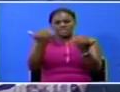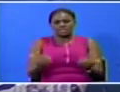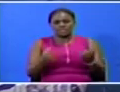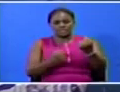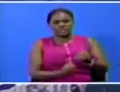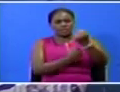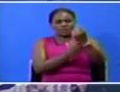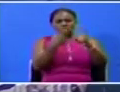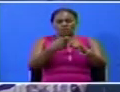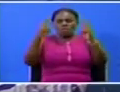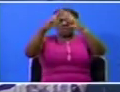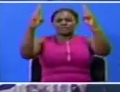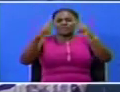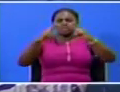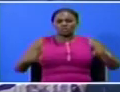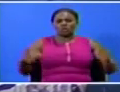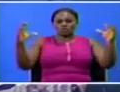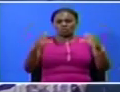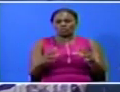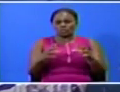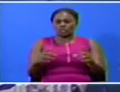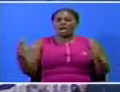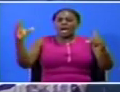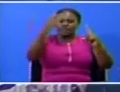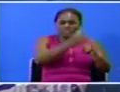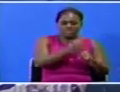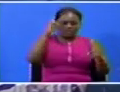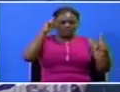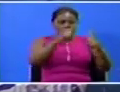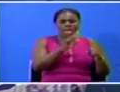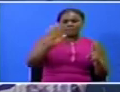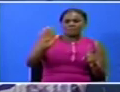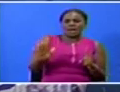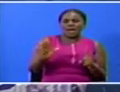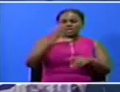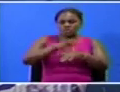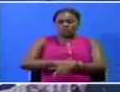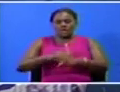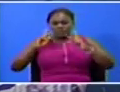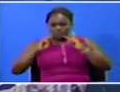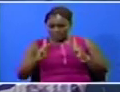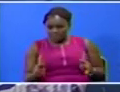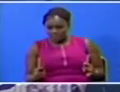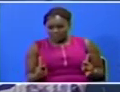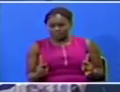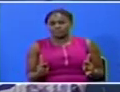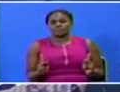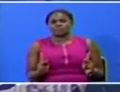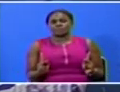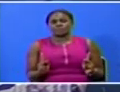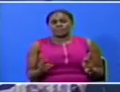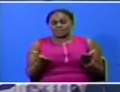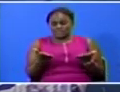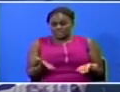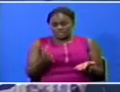from the international community in order to meet its goal of securing peace and prosperity. And in this